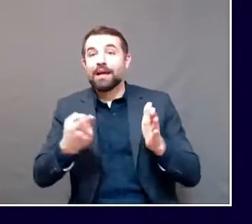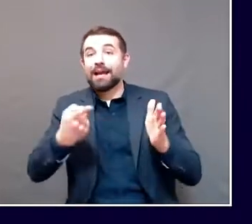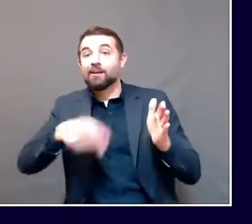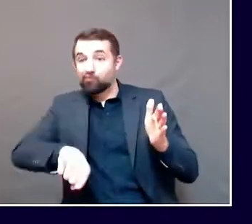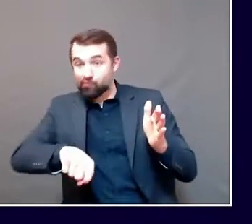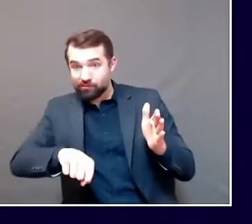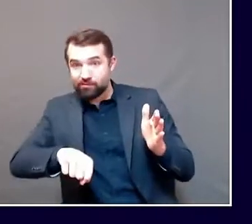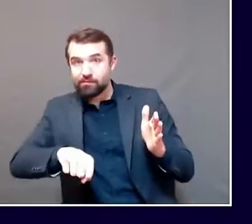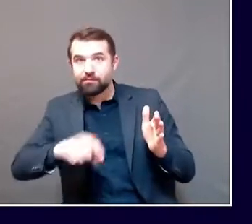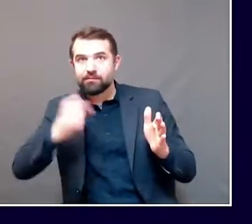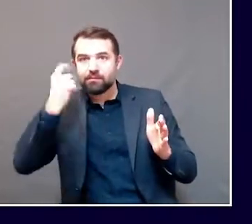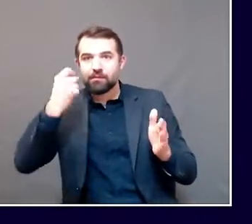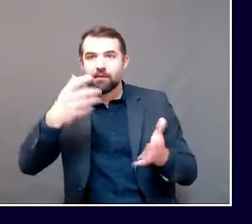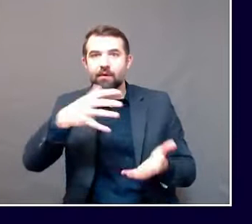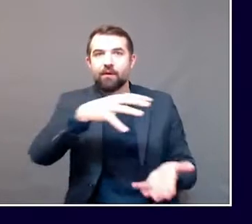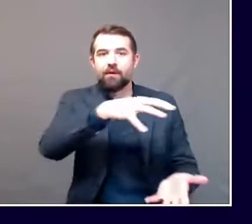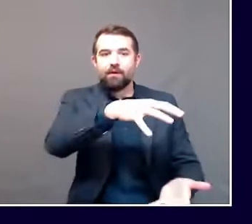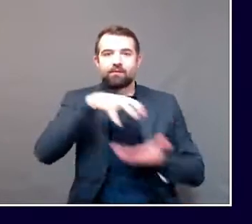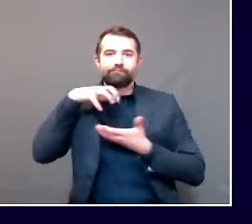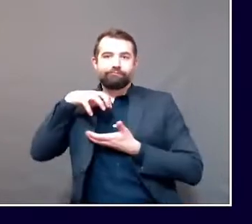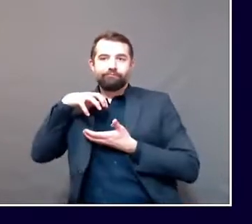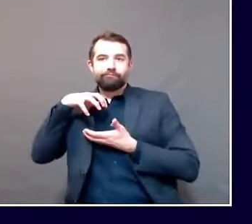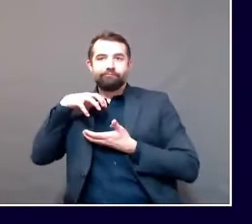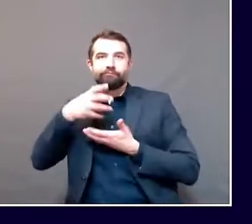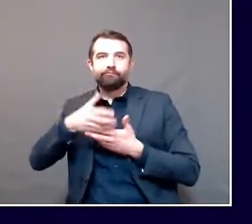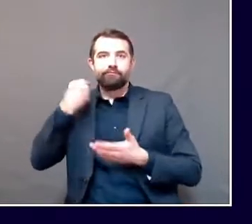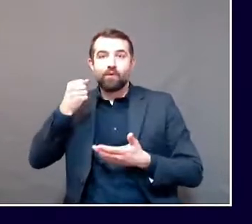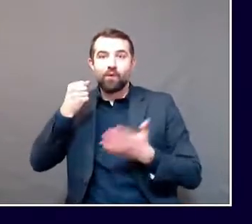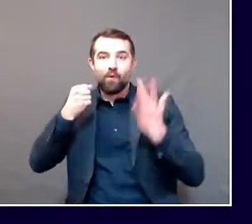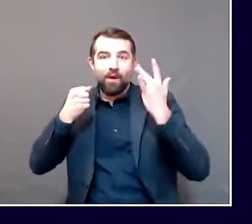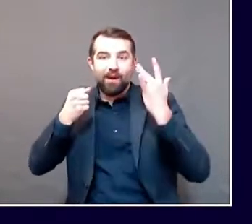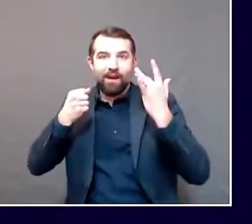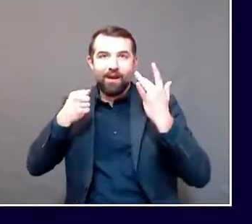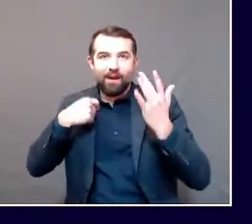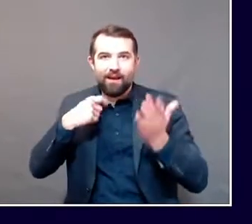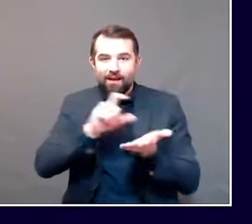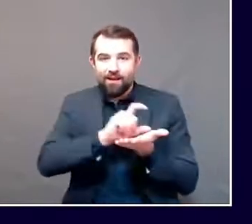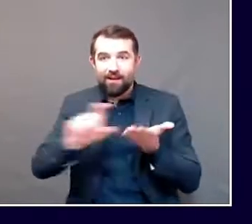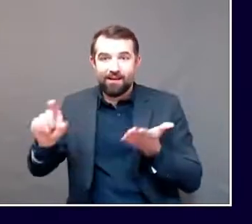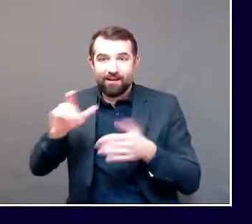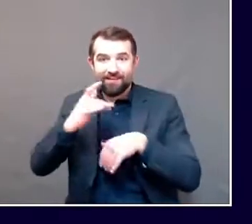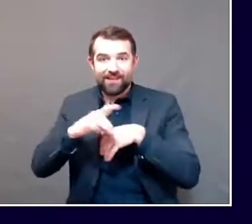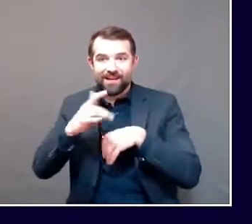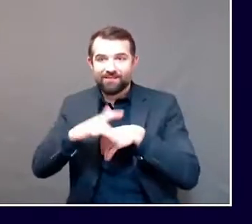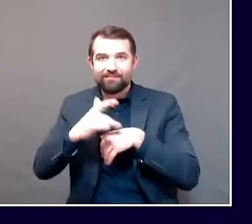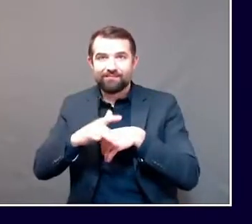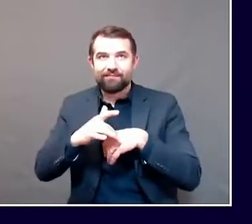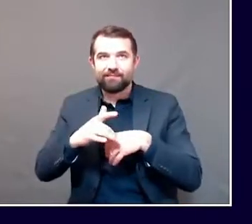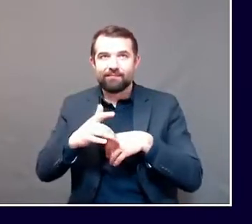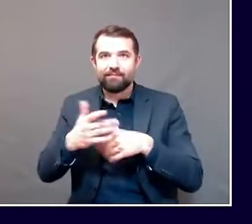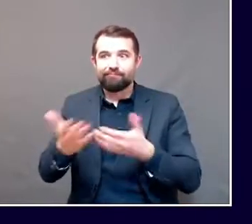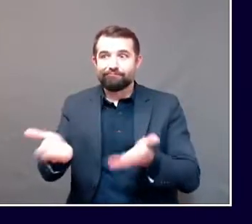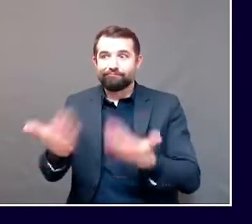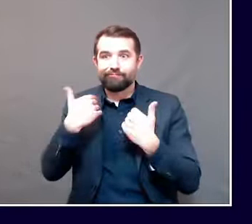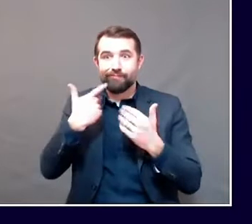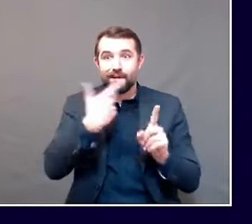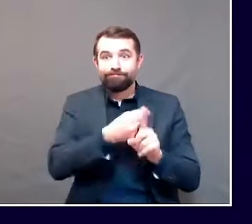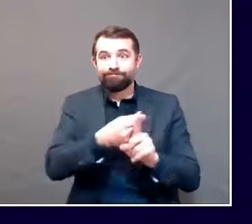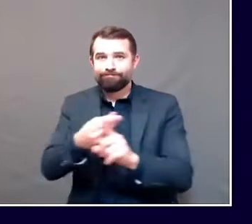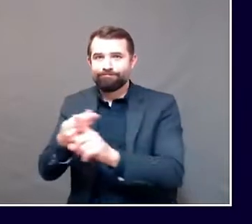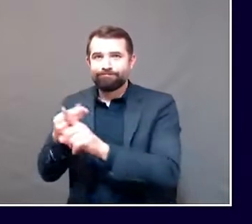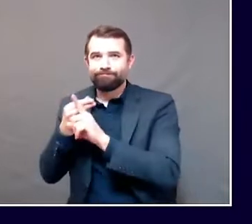dose. So certainly our mantra, our imperative is no dose goes to waste. and definitely no doses get